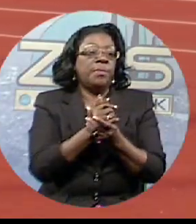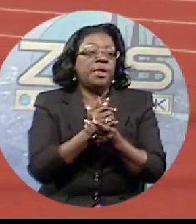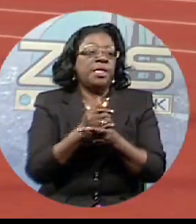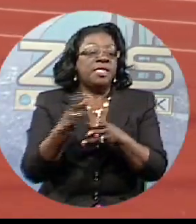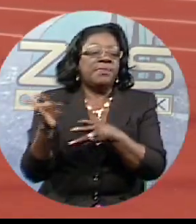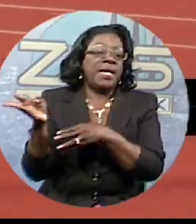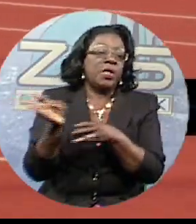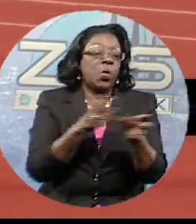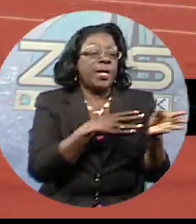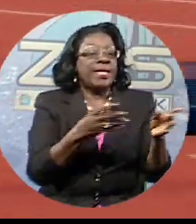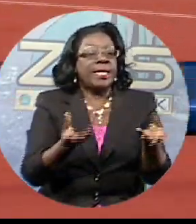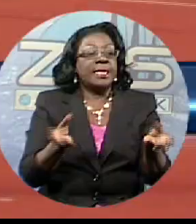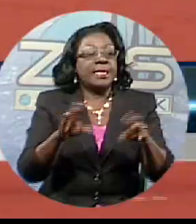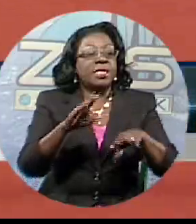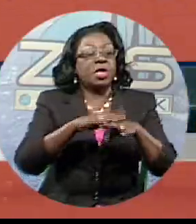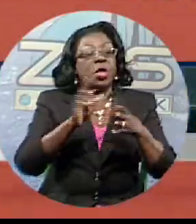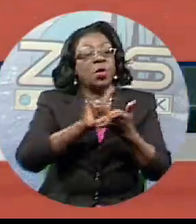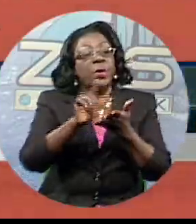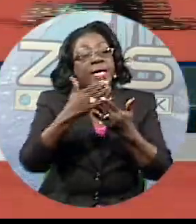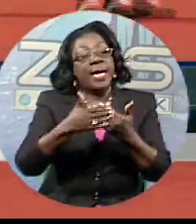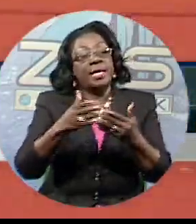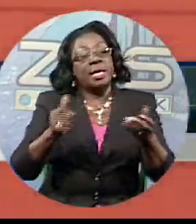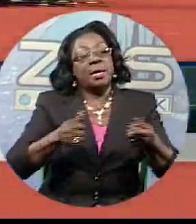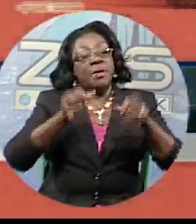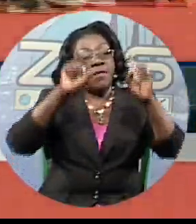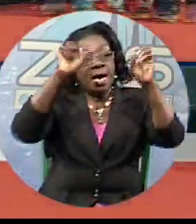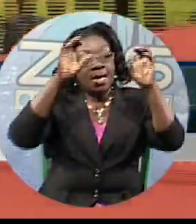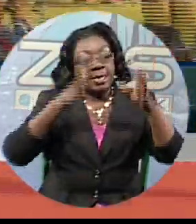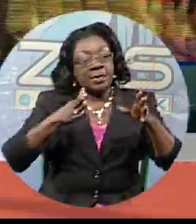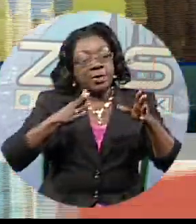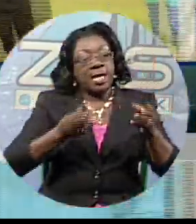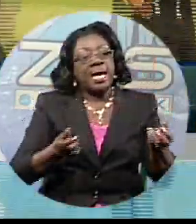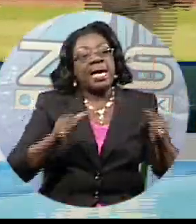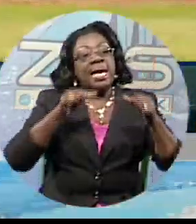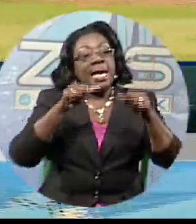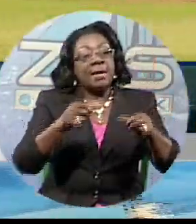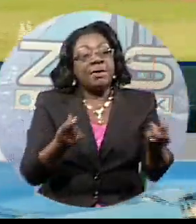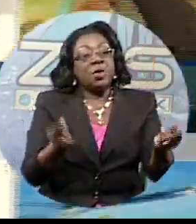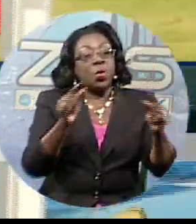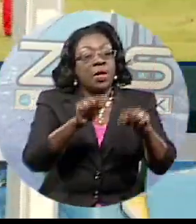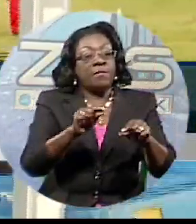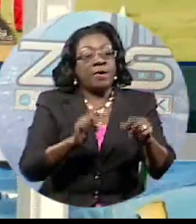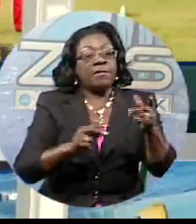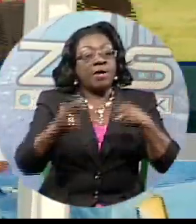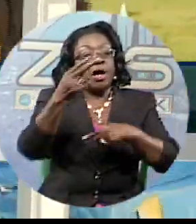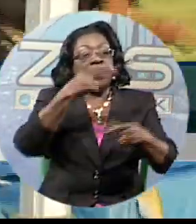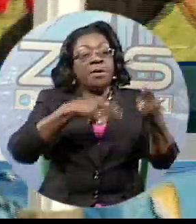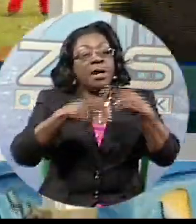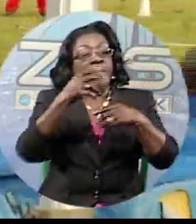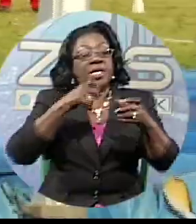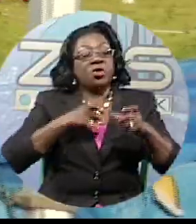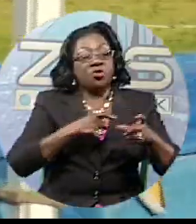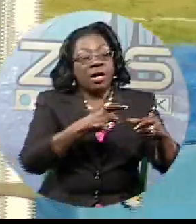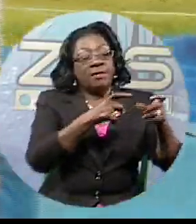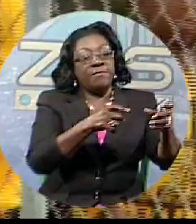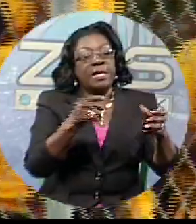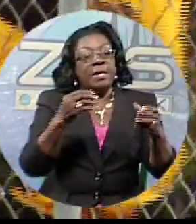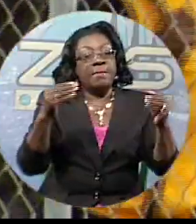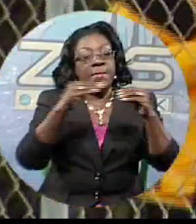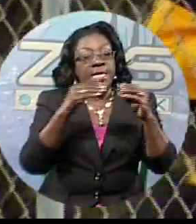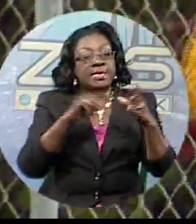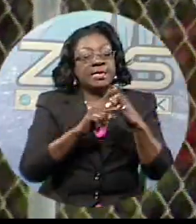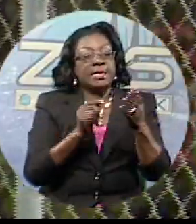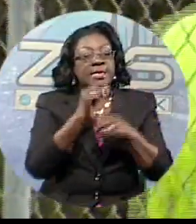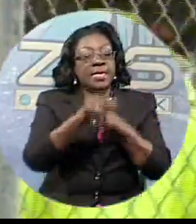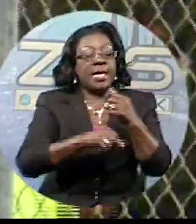windy conditions on the weekend, a number of athletes were able to qualify for upcoming regional and international track and field meets this year.